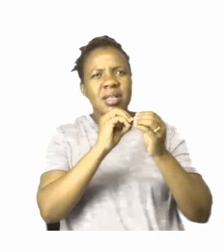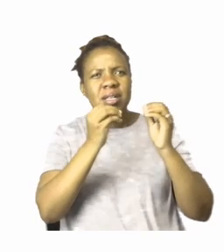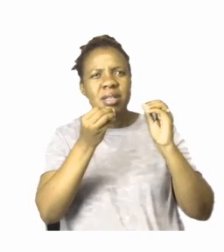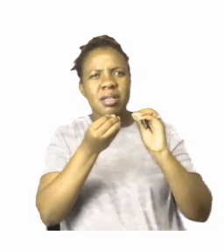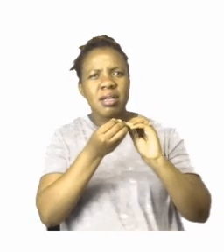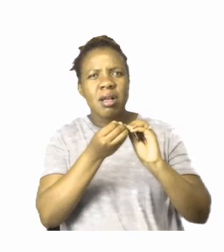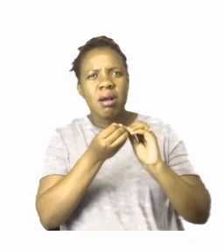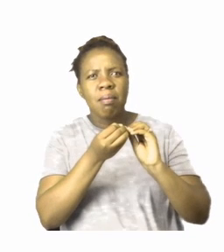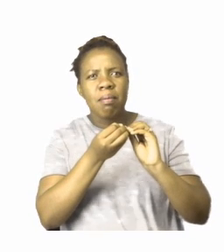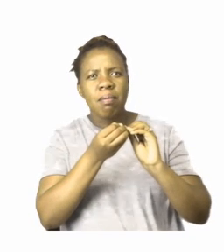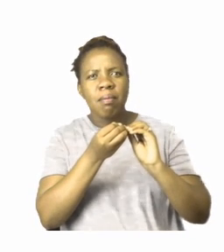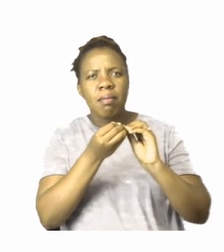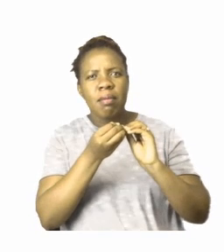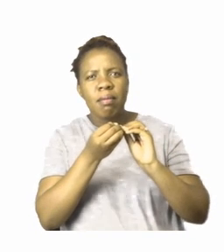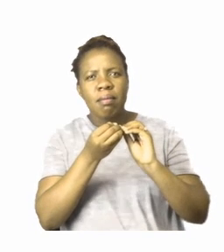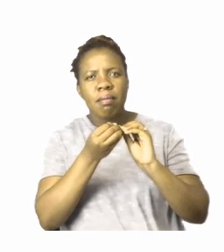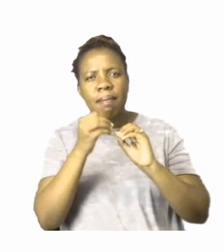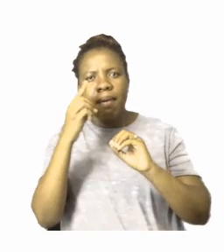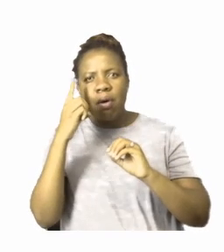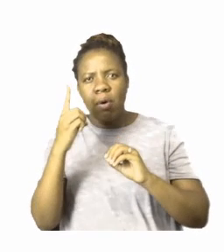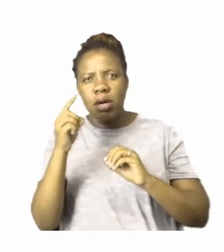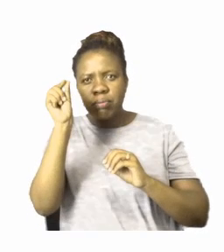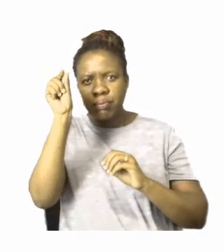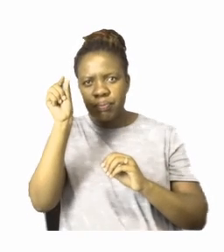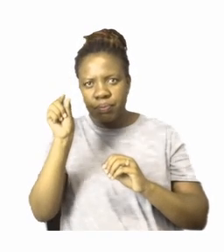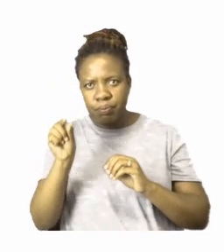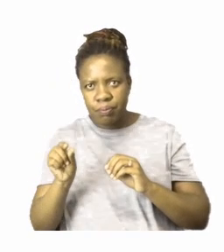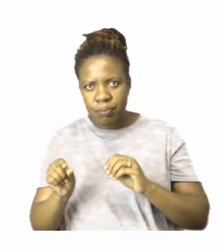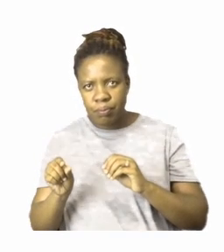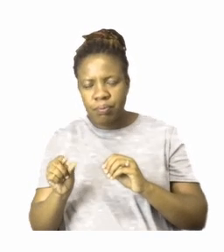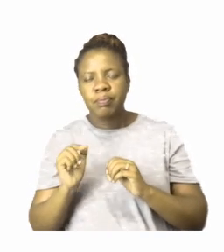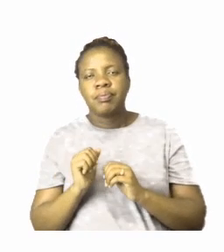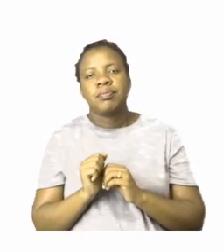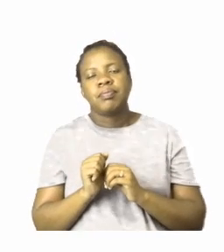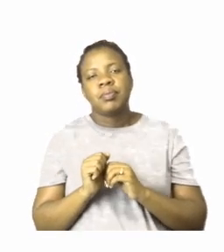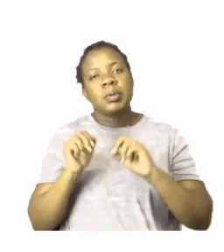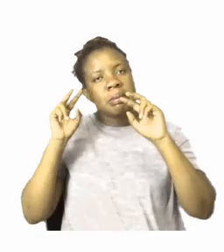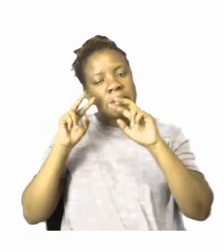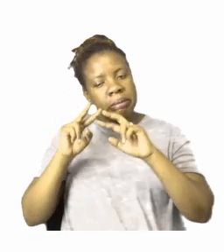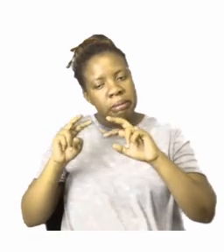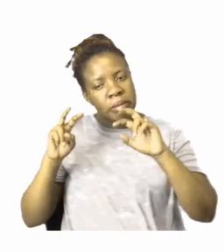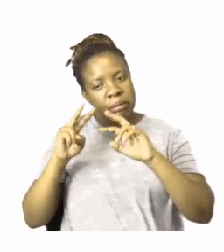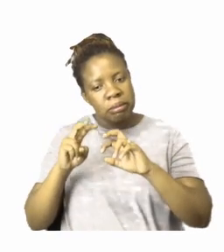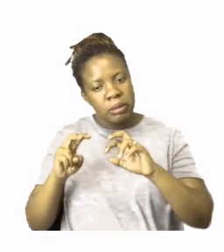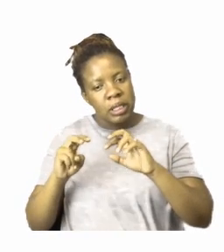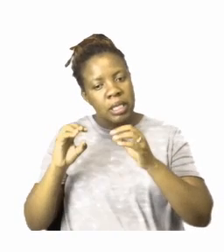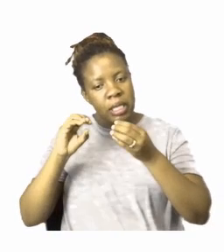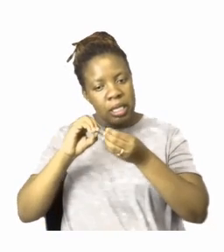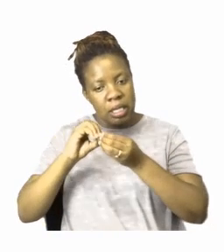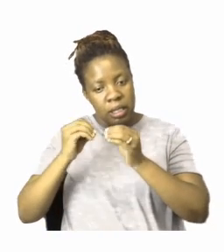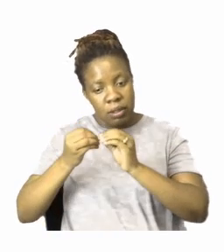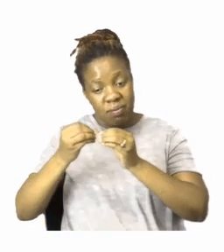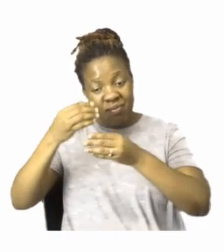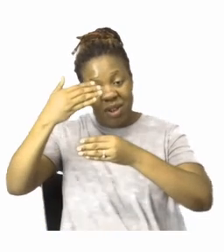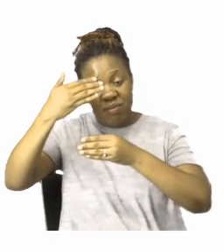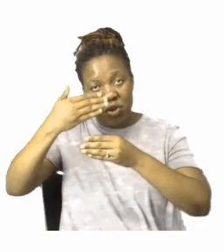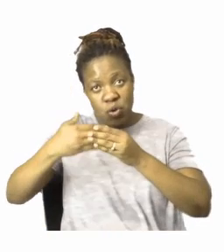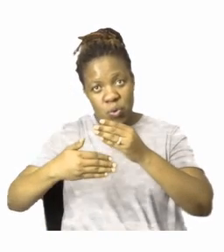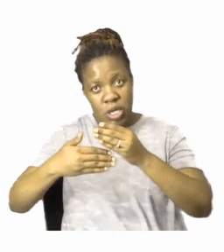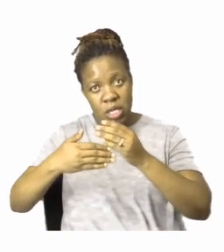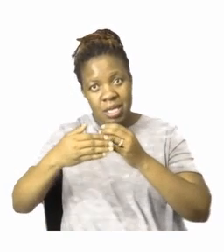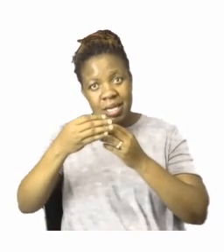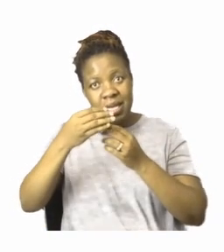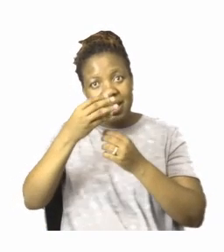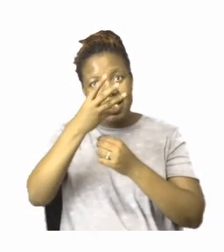it says we have to find a number between 6 and 8. Now on